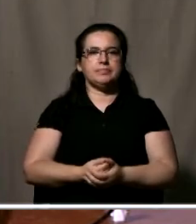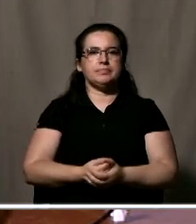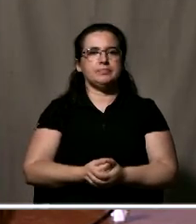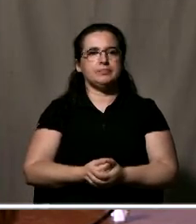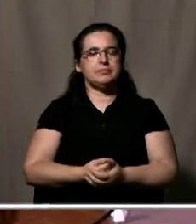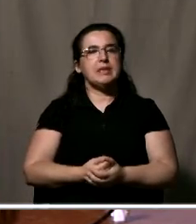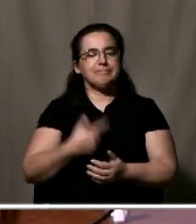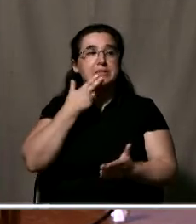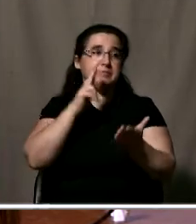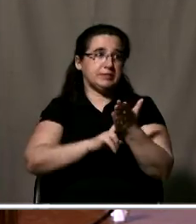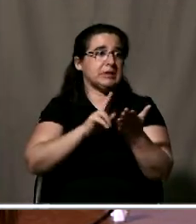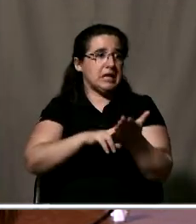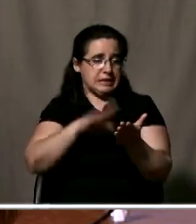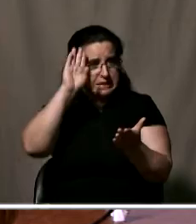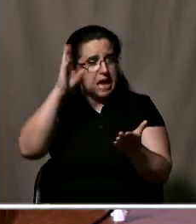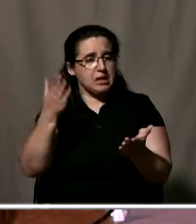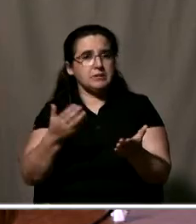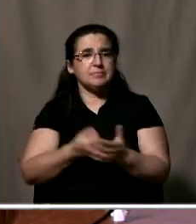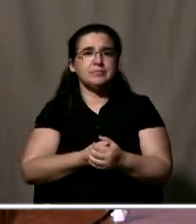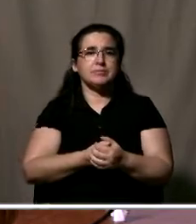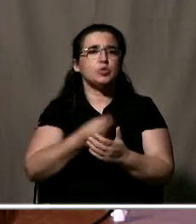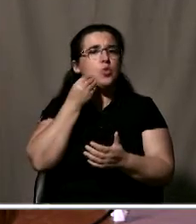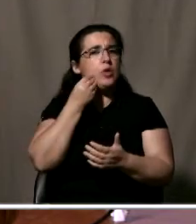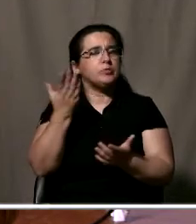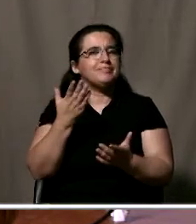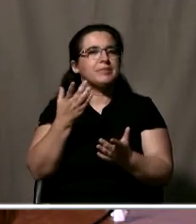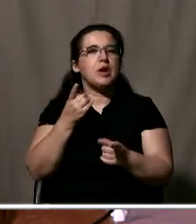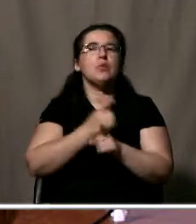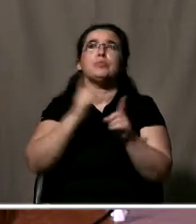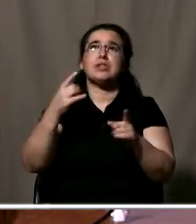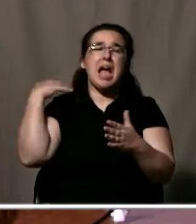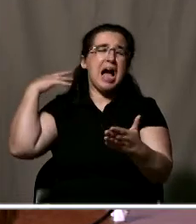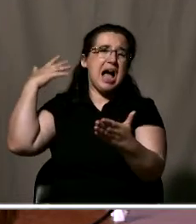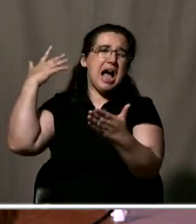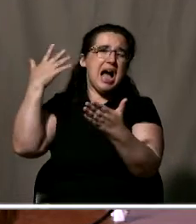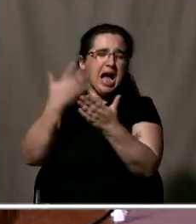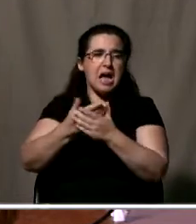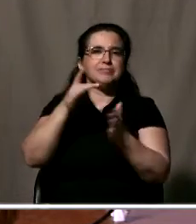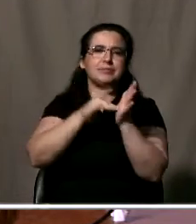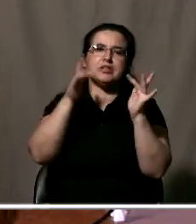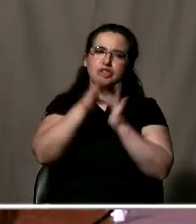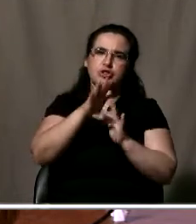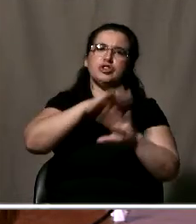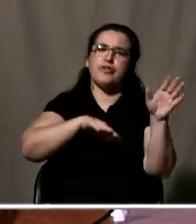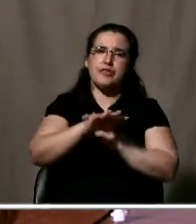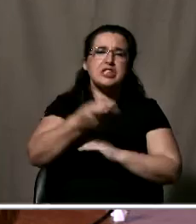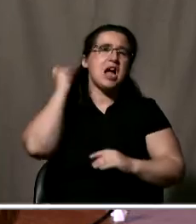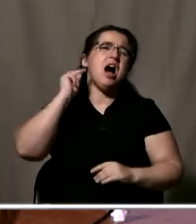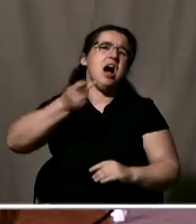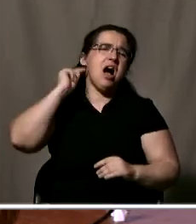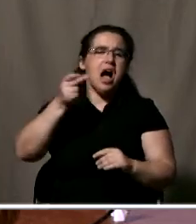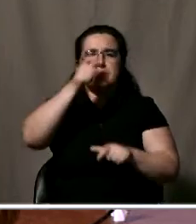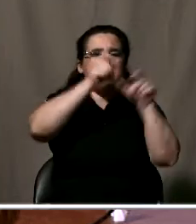isso é uma realidade. Because he's done it for men and women down through the ages. Porque ele tem feito isso para homens e mulheres ao longo de todas as épocas. In Hebrews